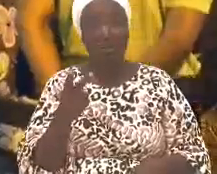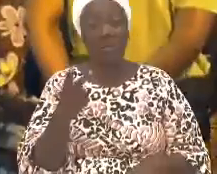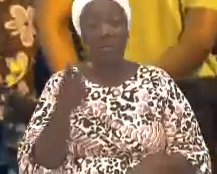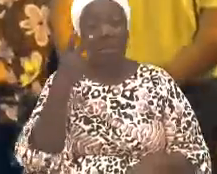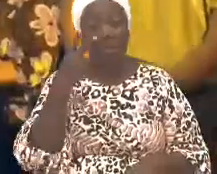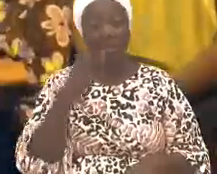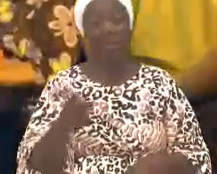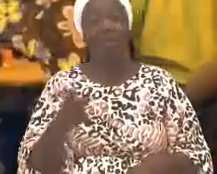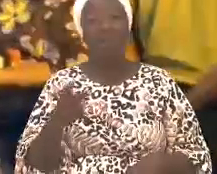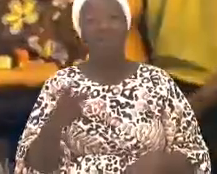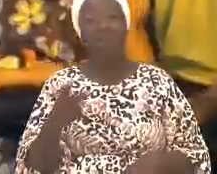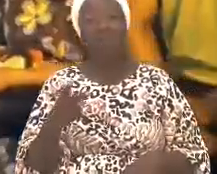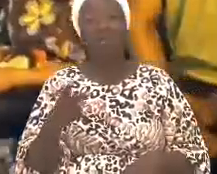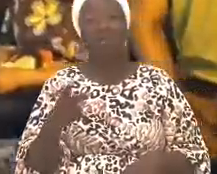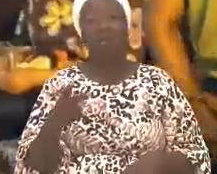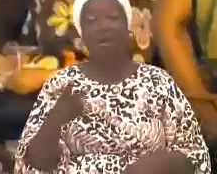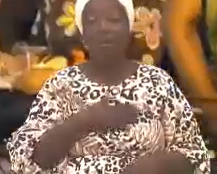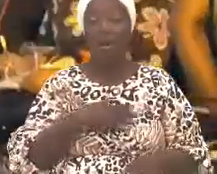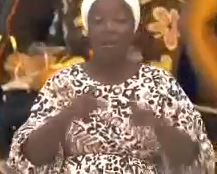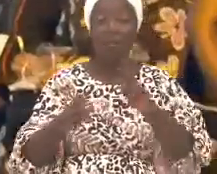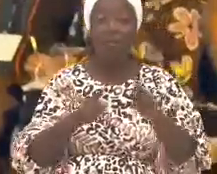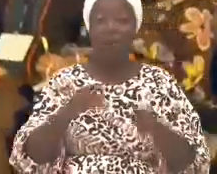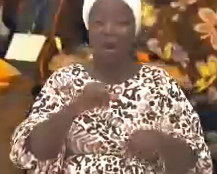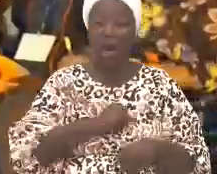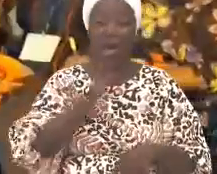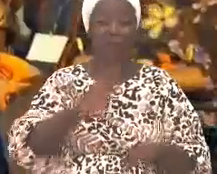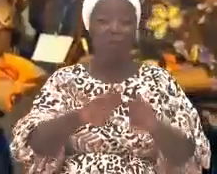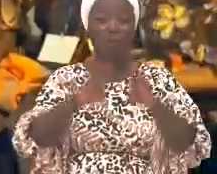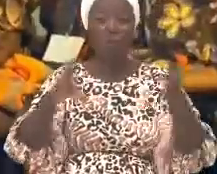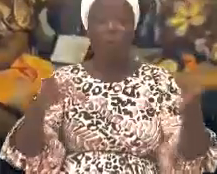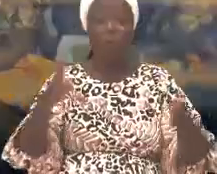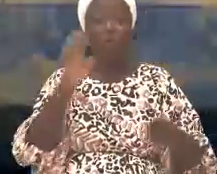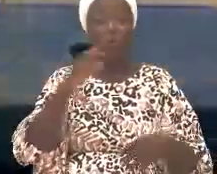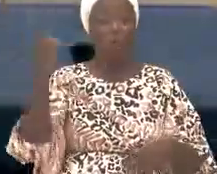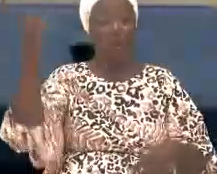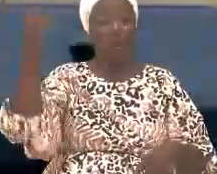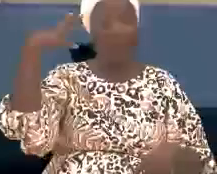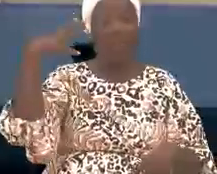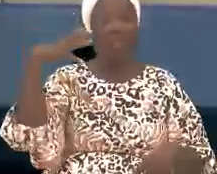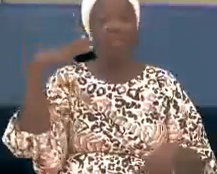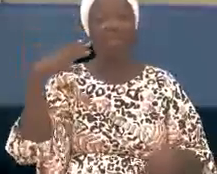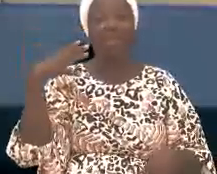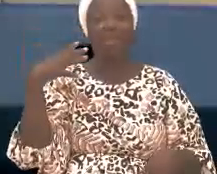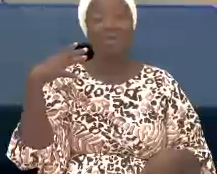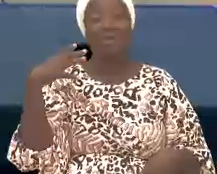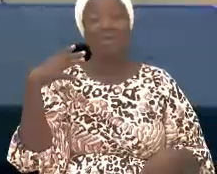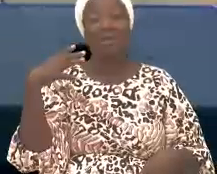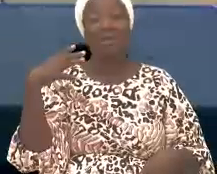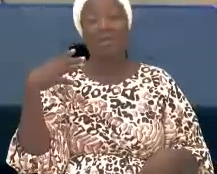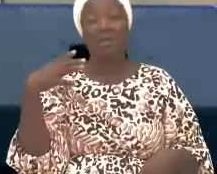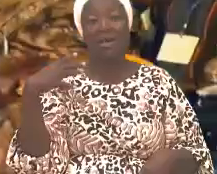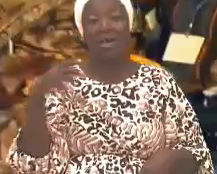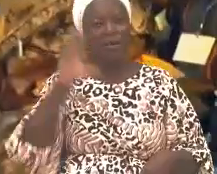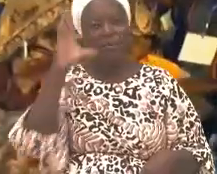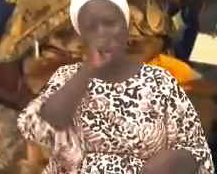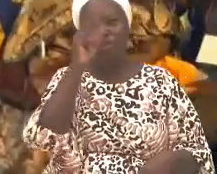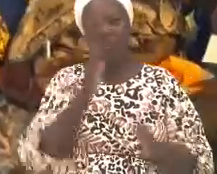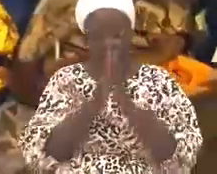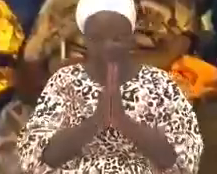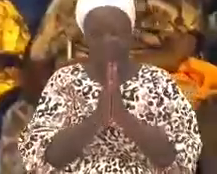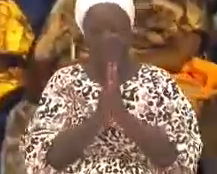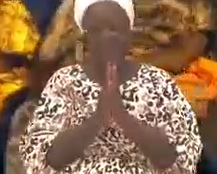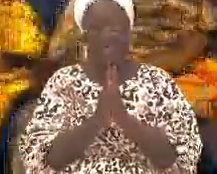people, I will open your graves. I miss your amen.